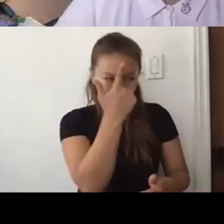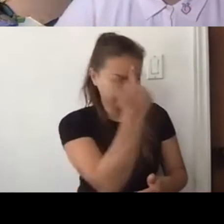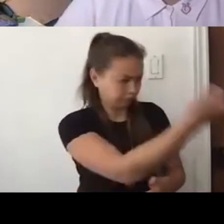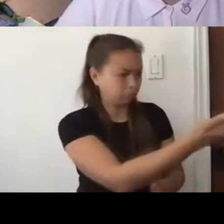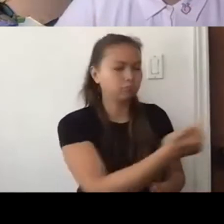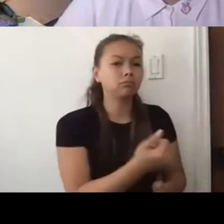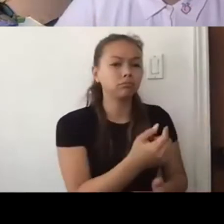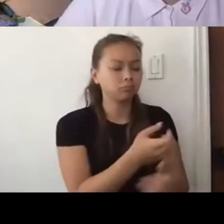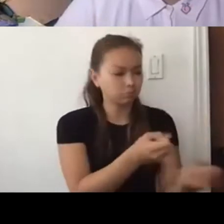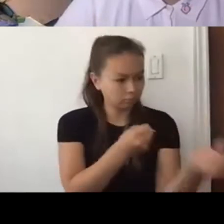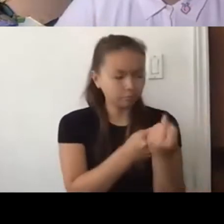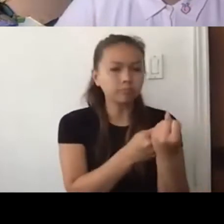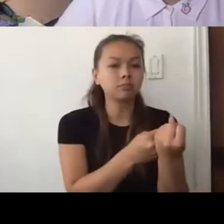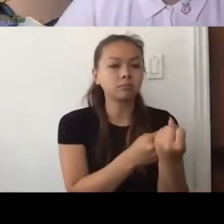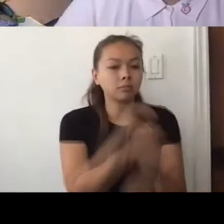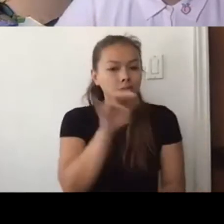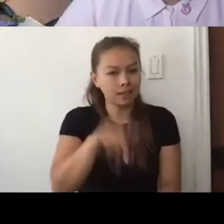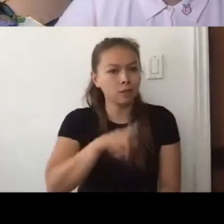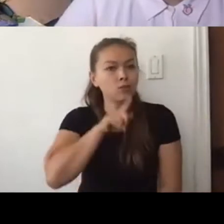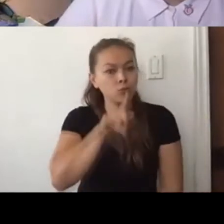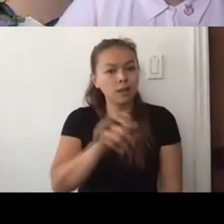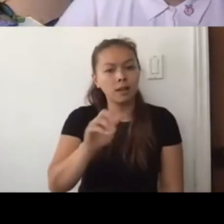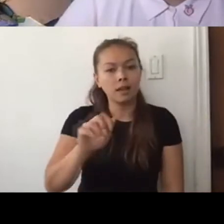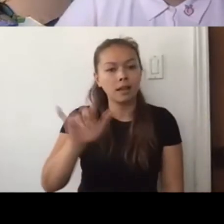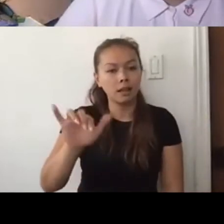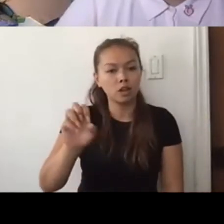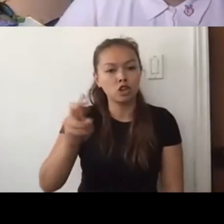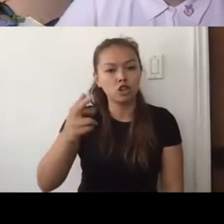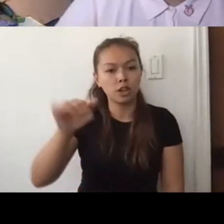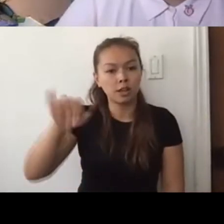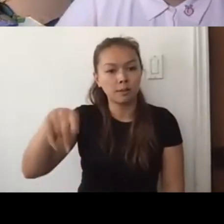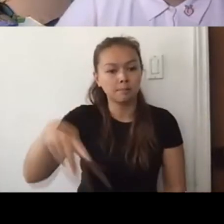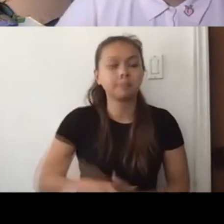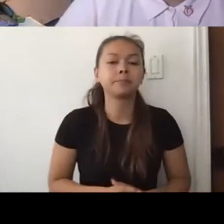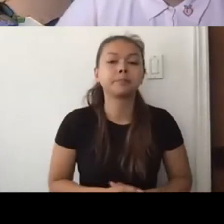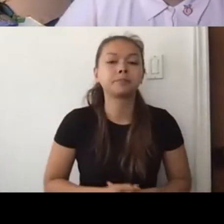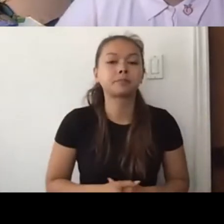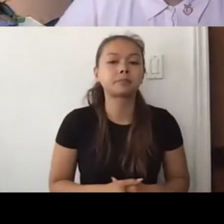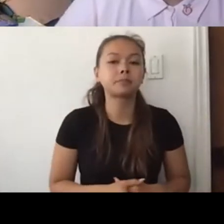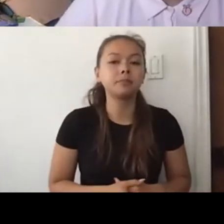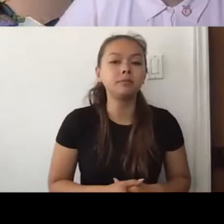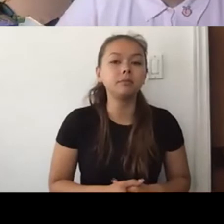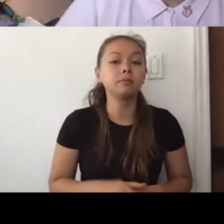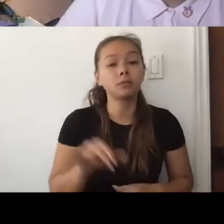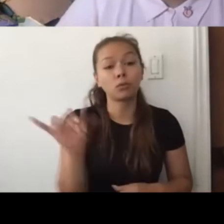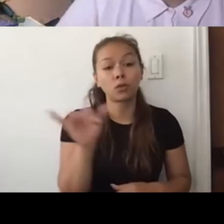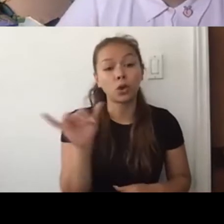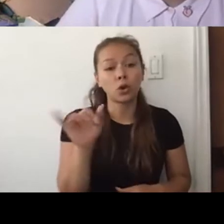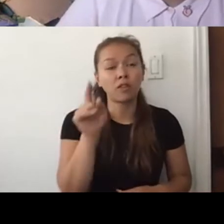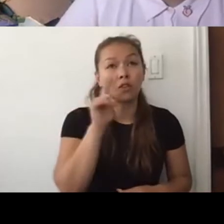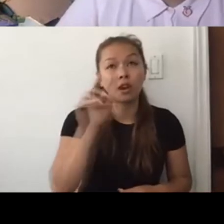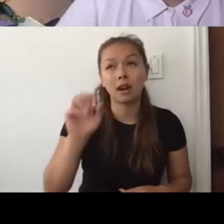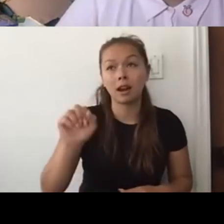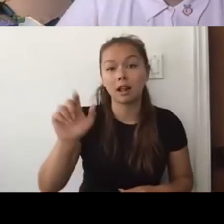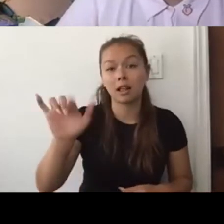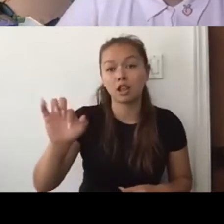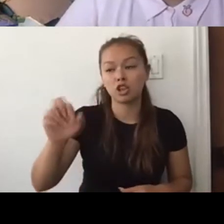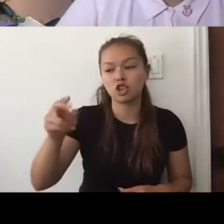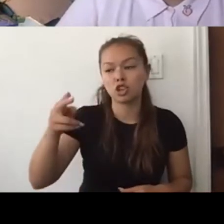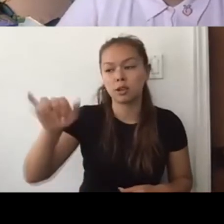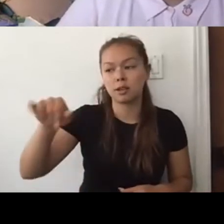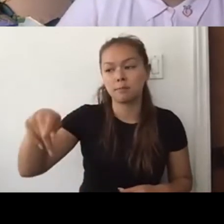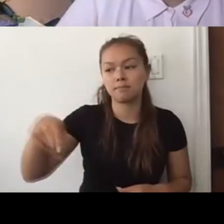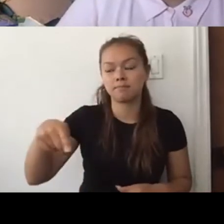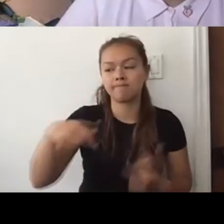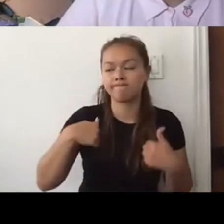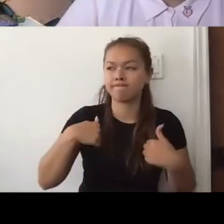as well, I don't like seeing it as sort of an identity, and I never describe allyship as an identity or